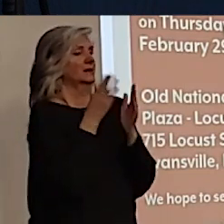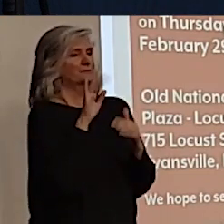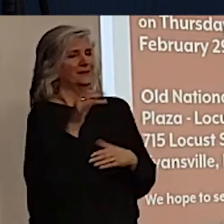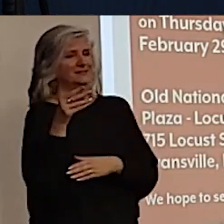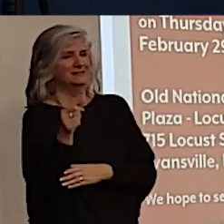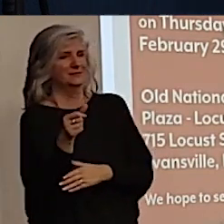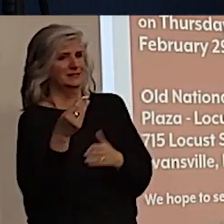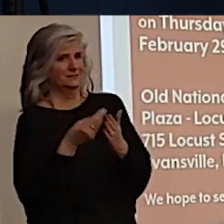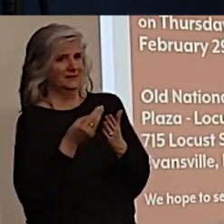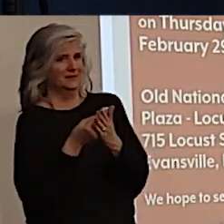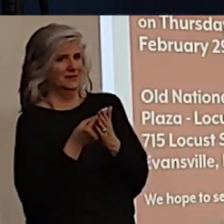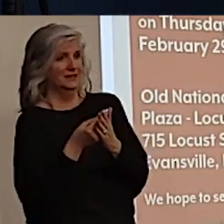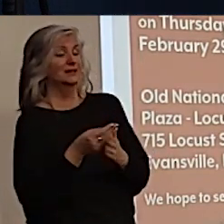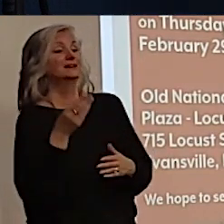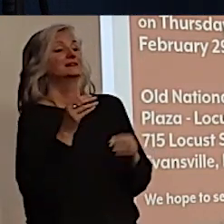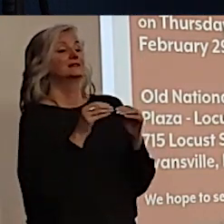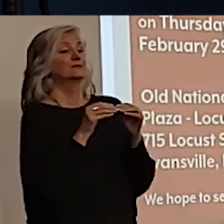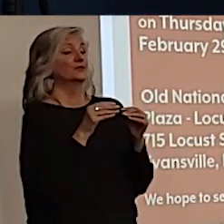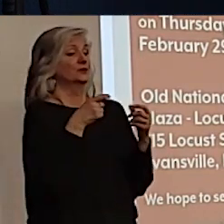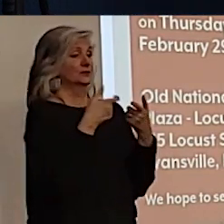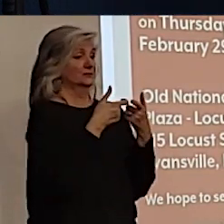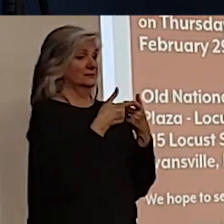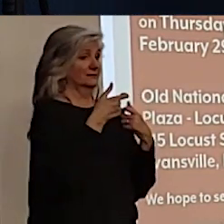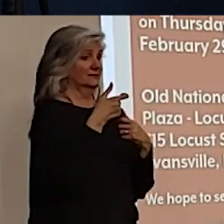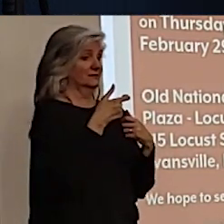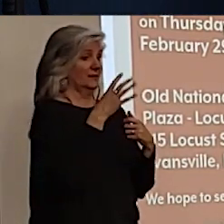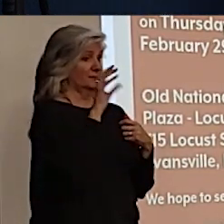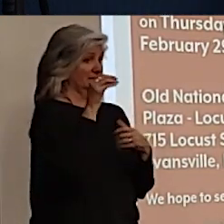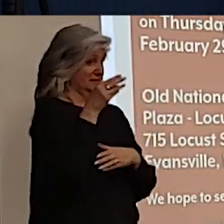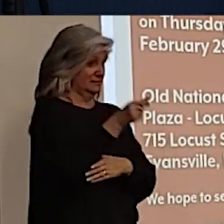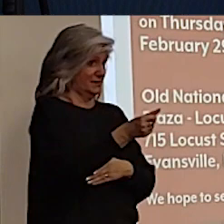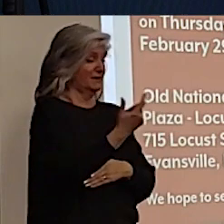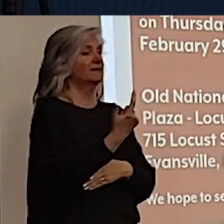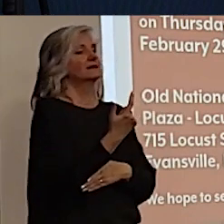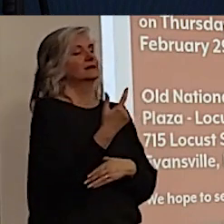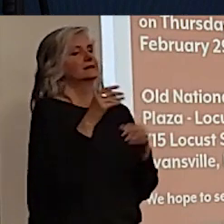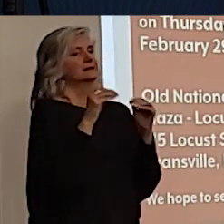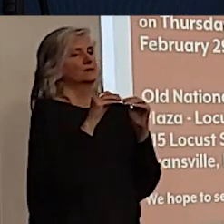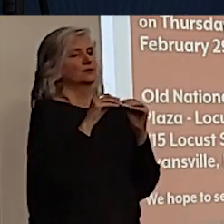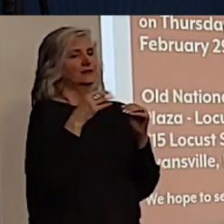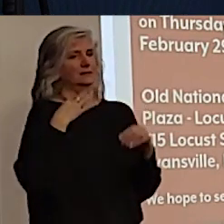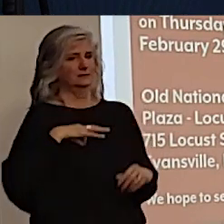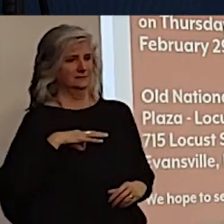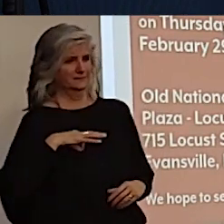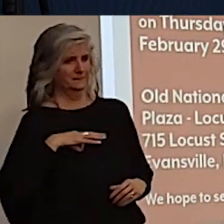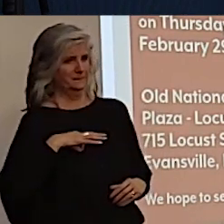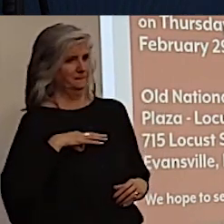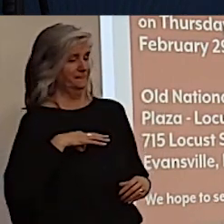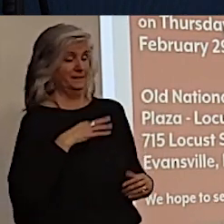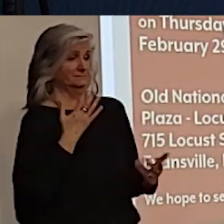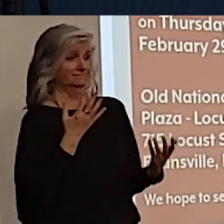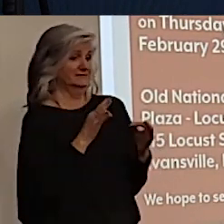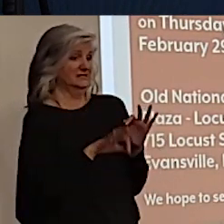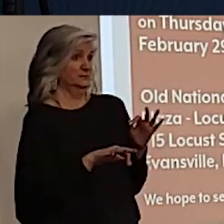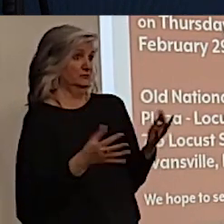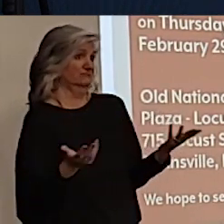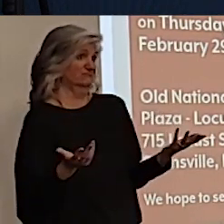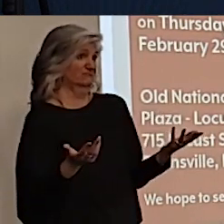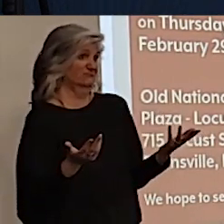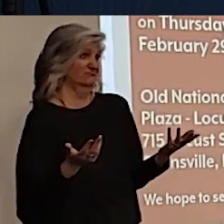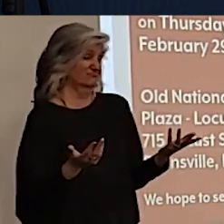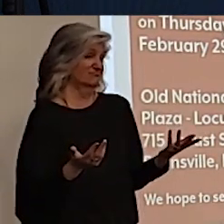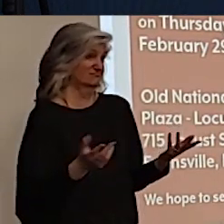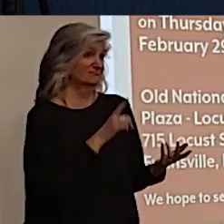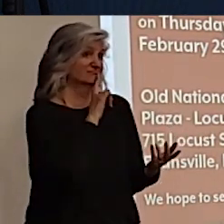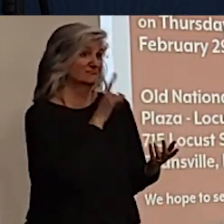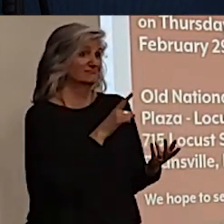The more the utilities spend, the more utilities make. Plain and simple. That's just a